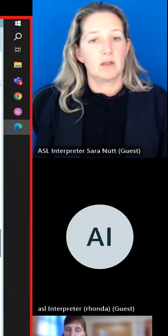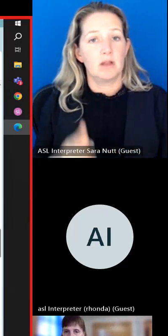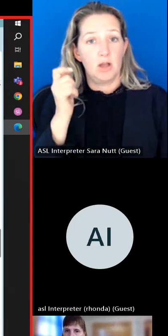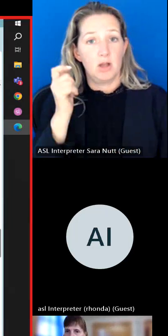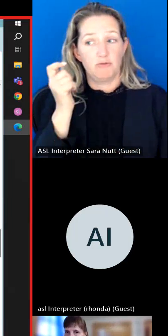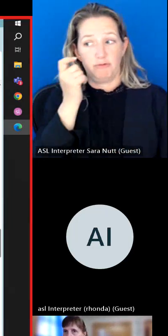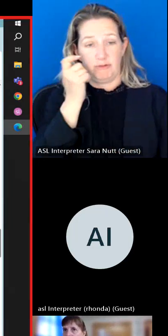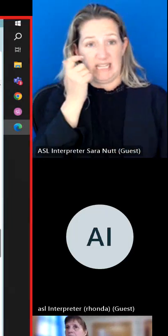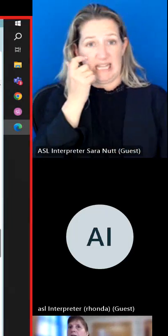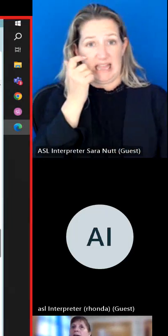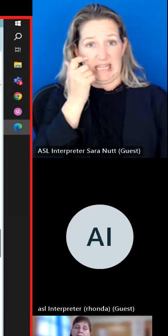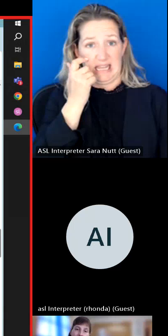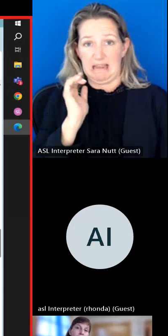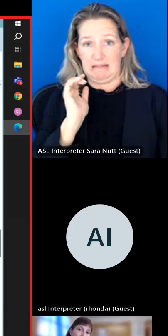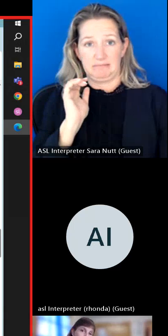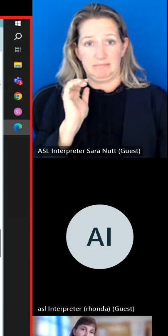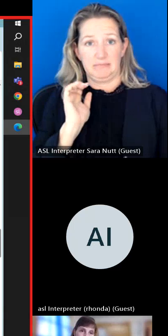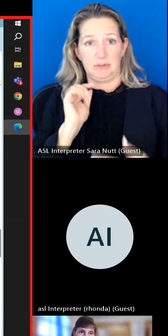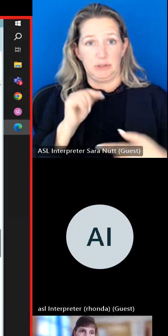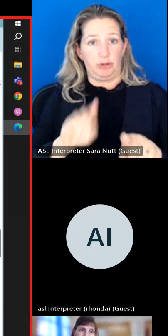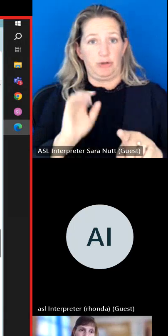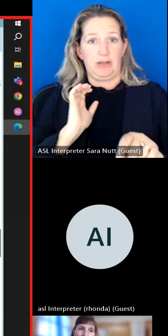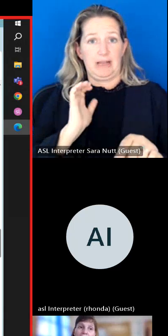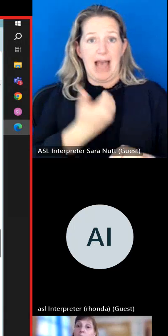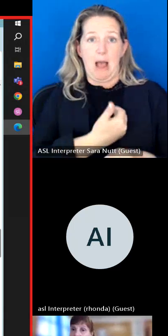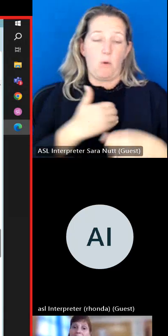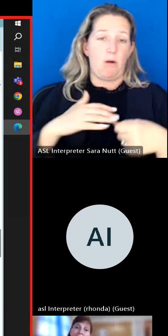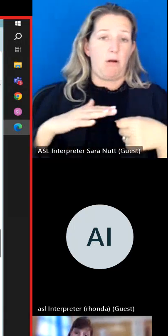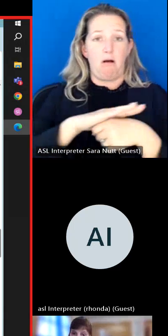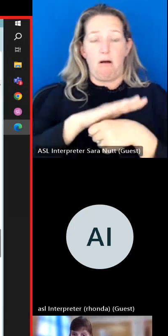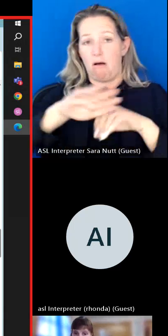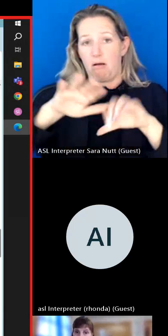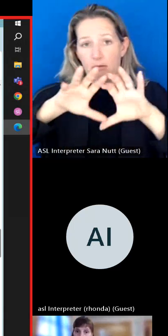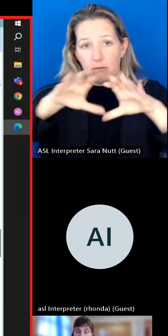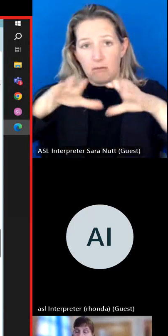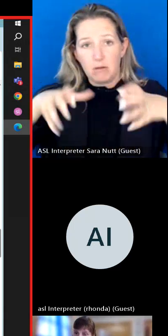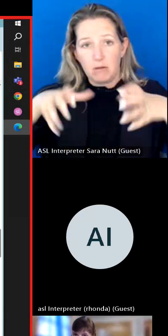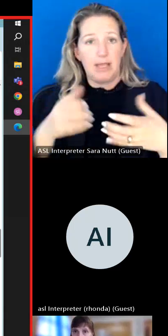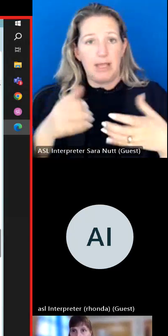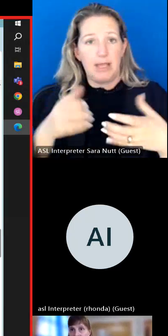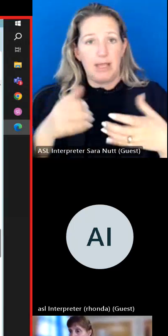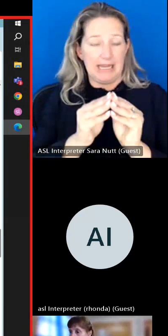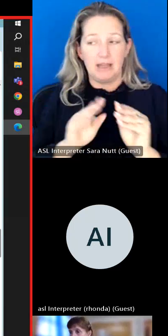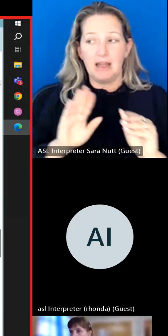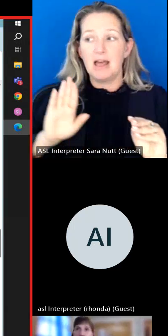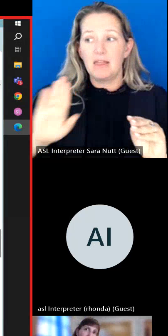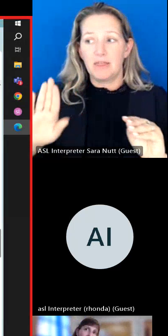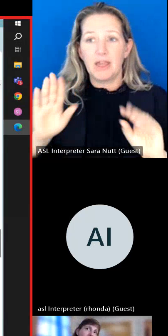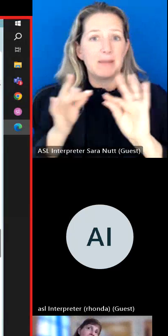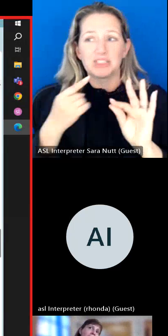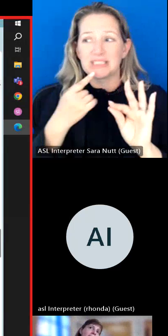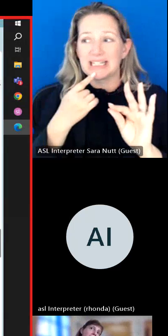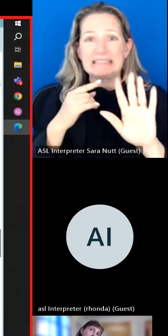an all-employee meeting. And their message was, we need help. We need more active